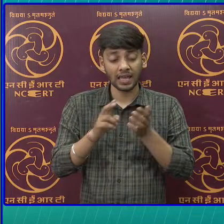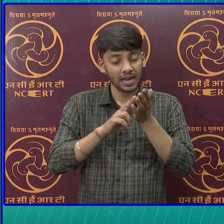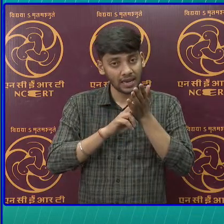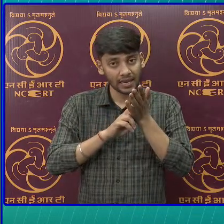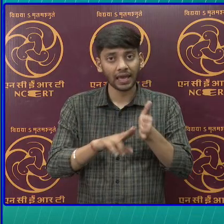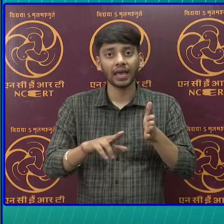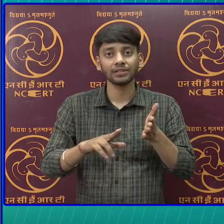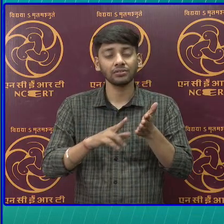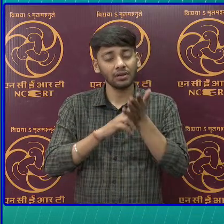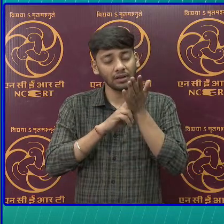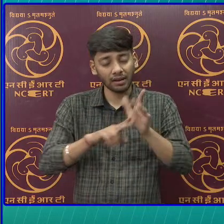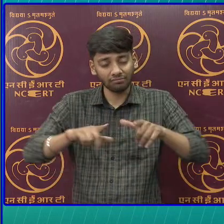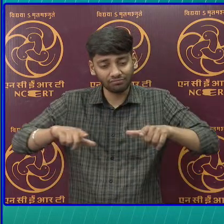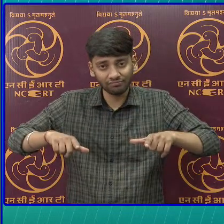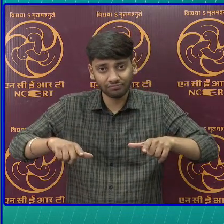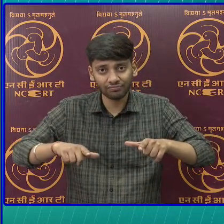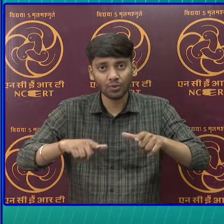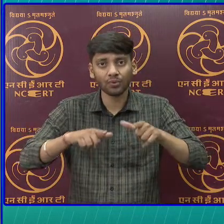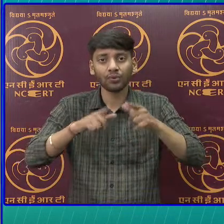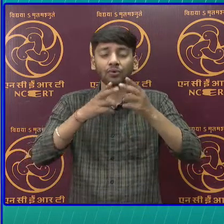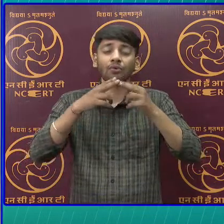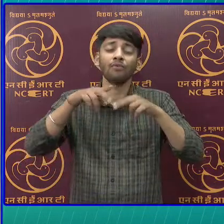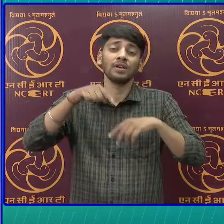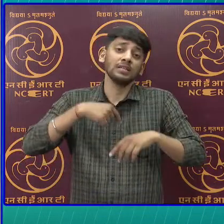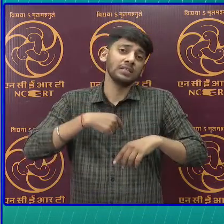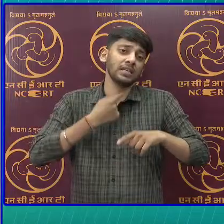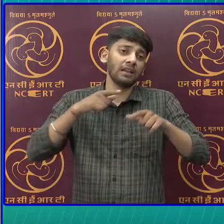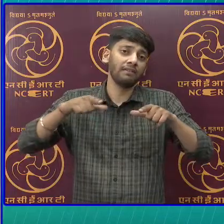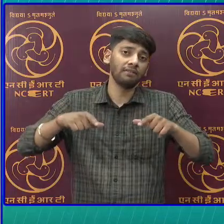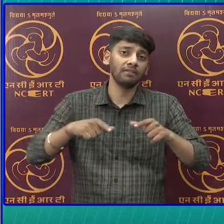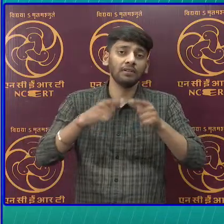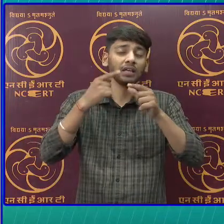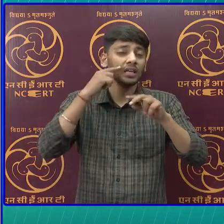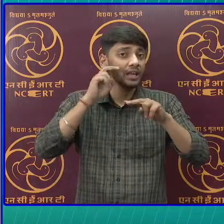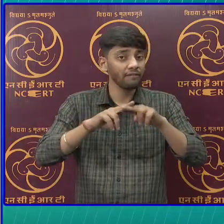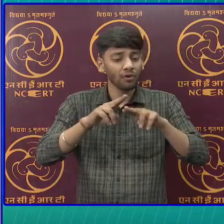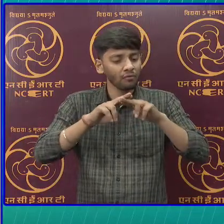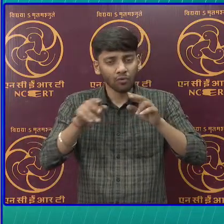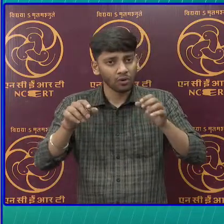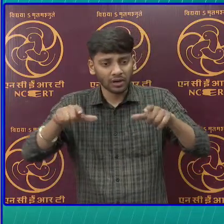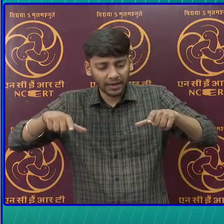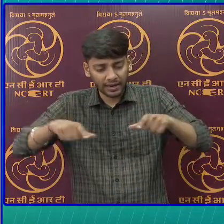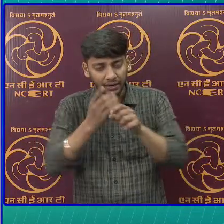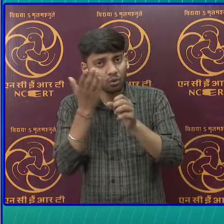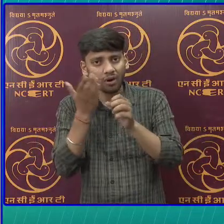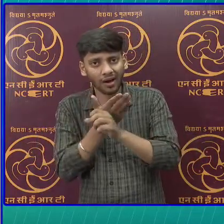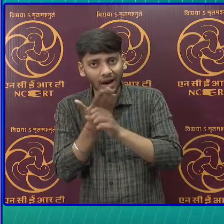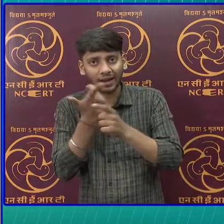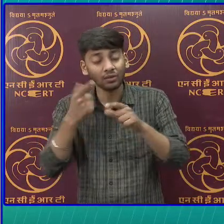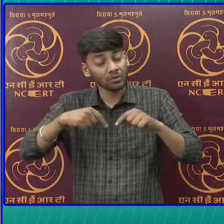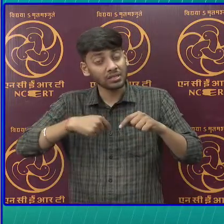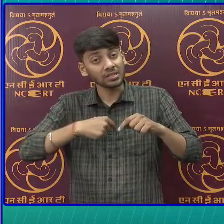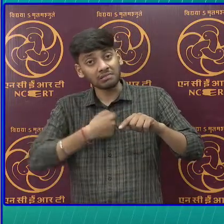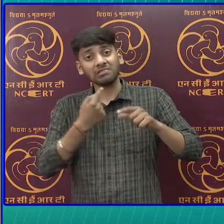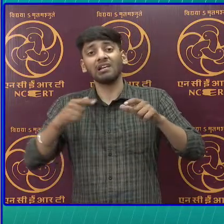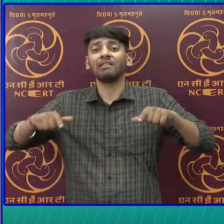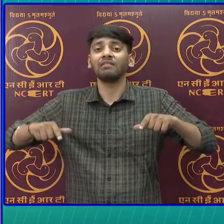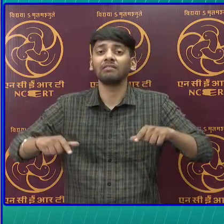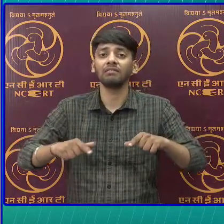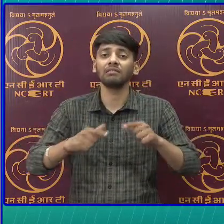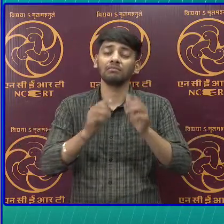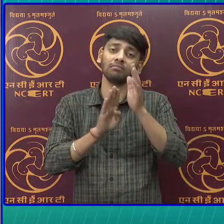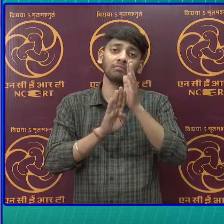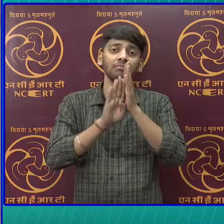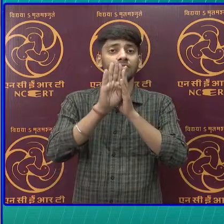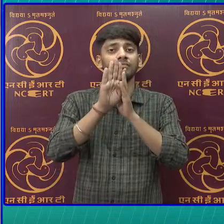nature. So this we cannot destroy it, right? Yeah, we human beings cannot destroy a tree, just a